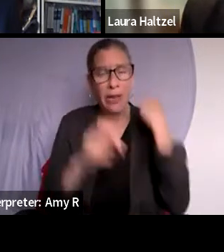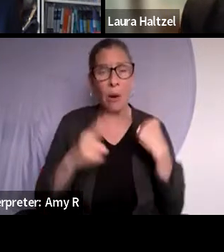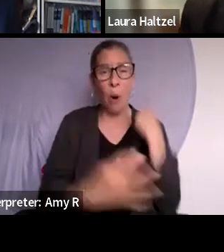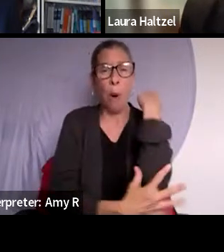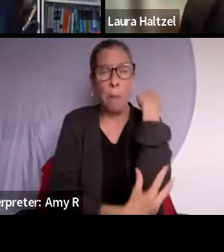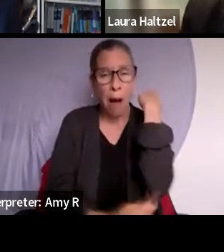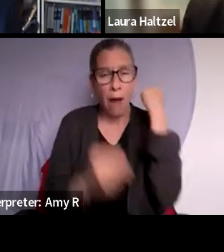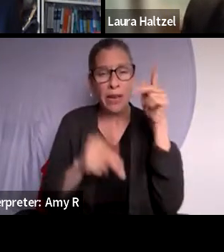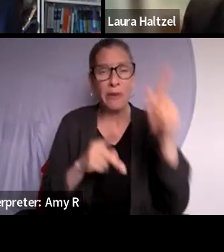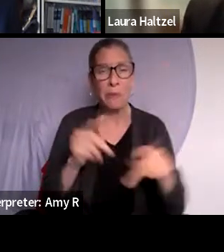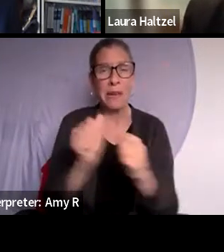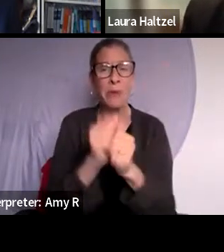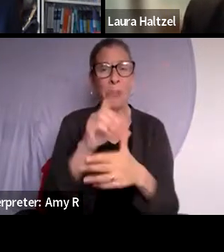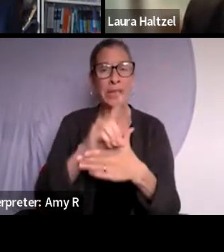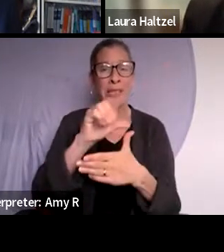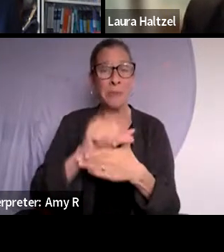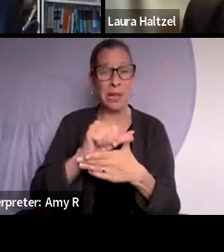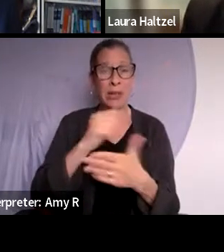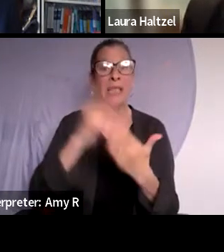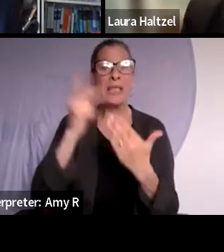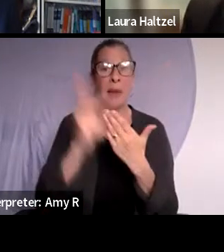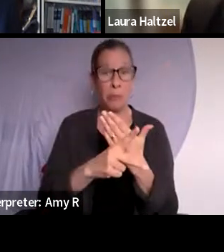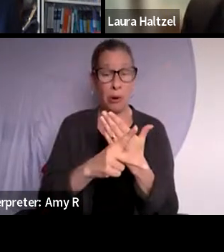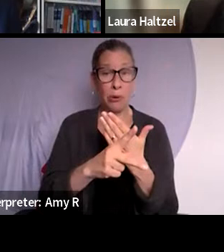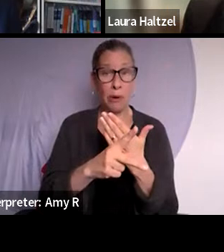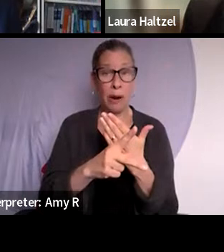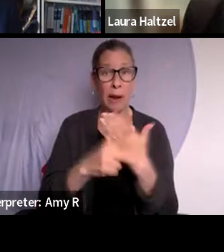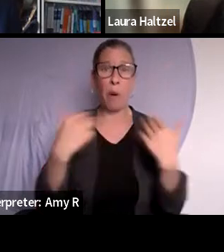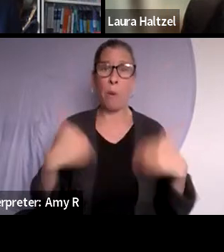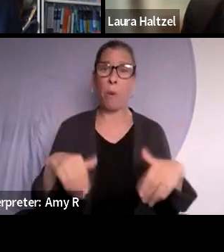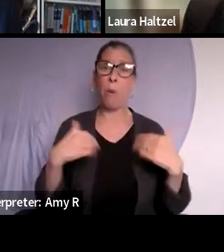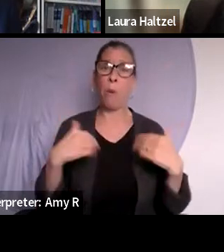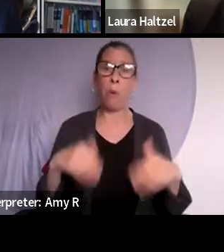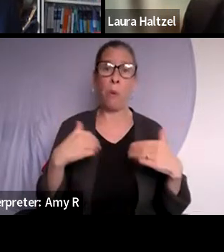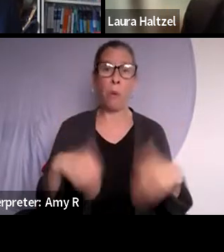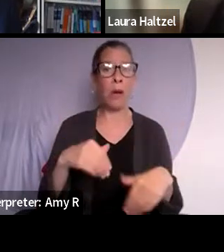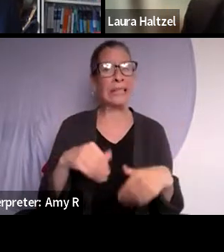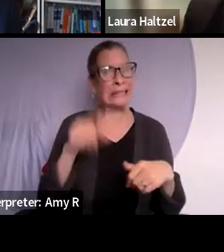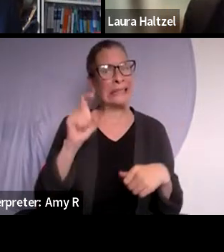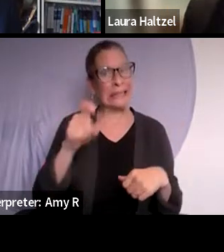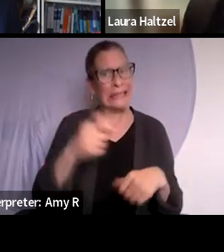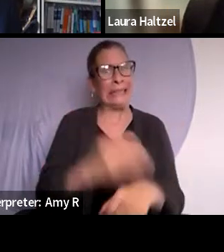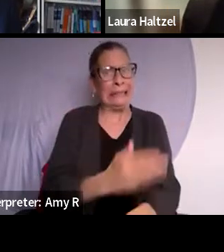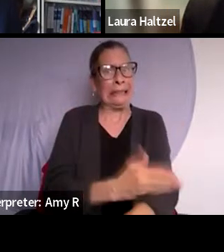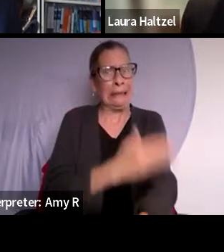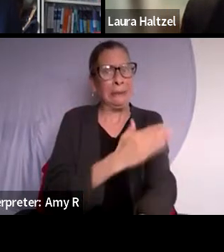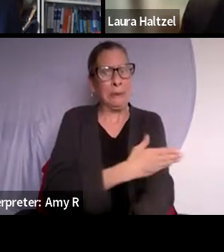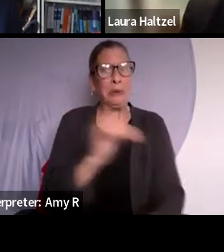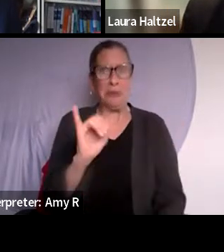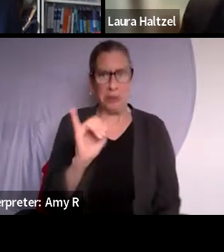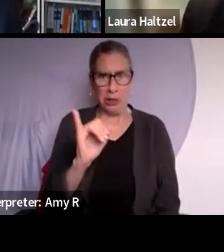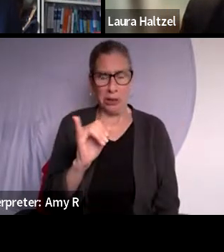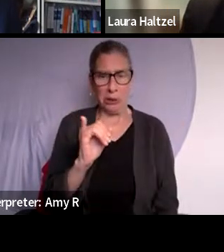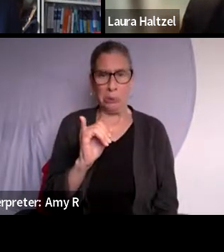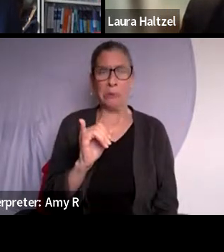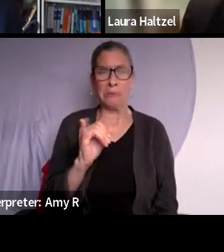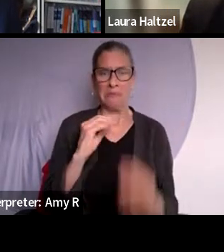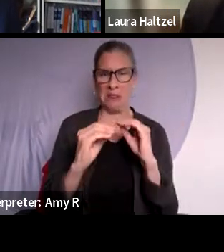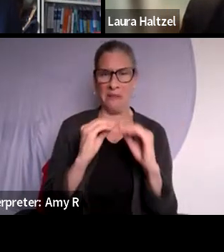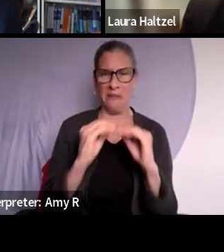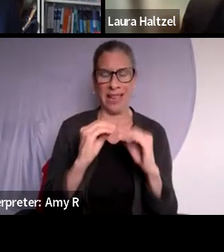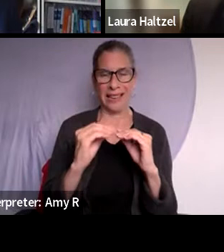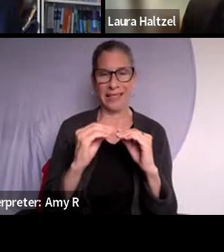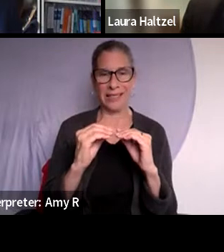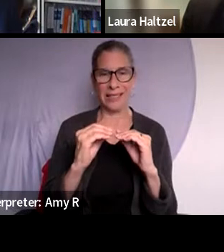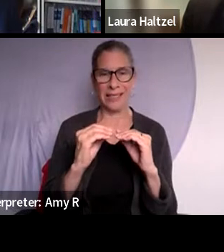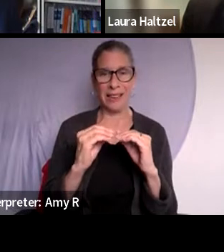disabilities. And that program has a lot of also work that needs to be done to it to actually lift